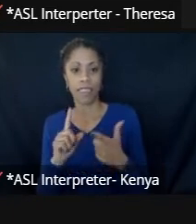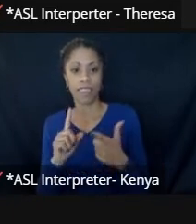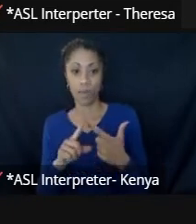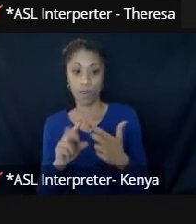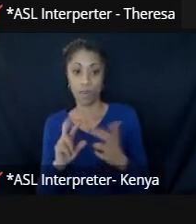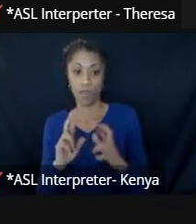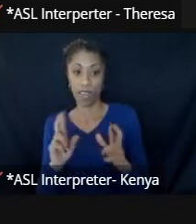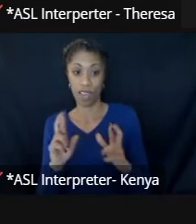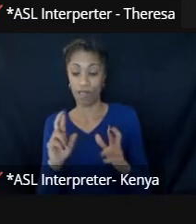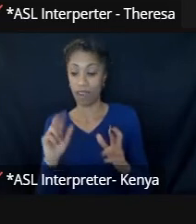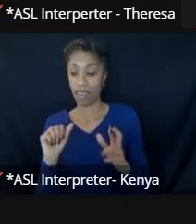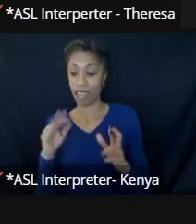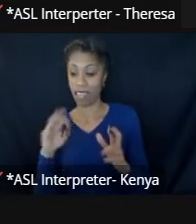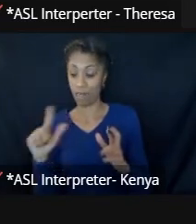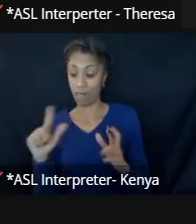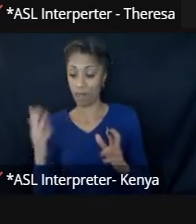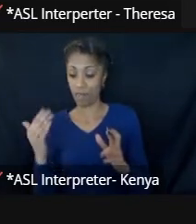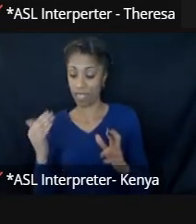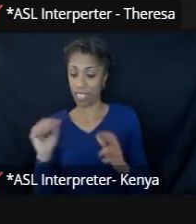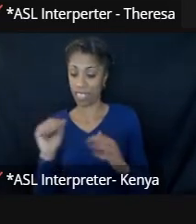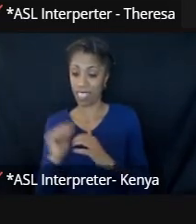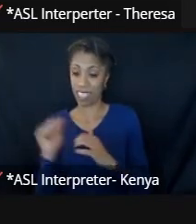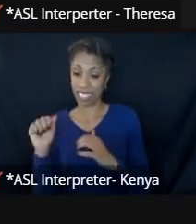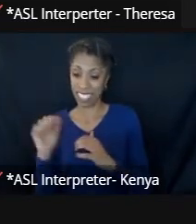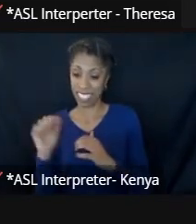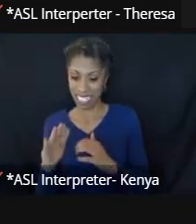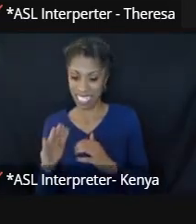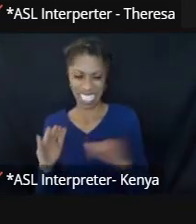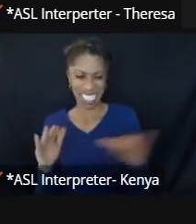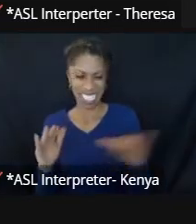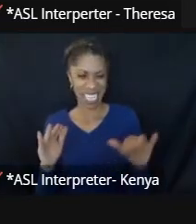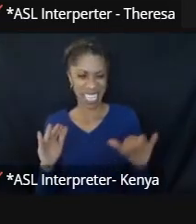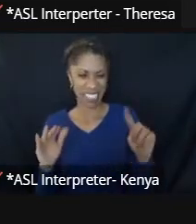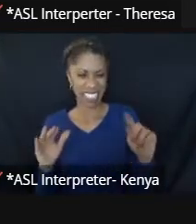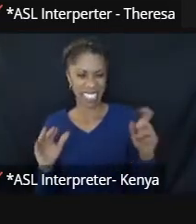15th. So click go on my taxes and click go on